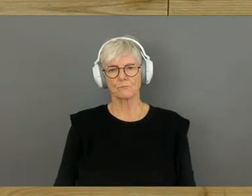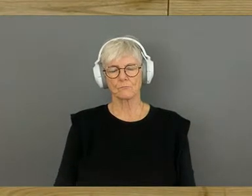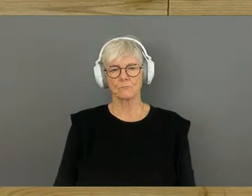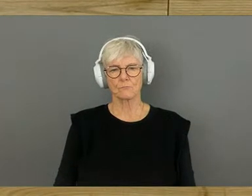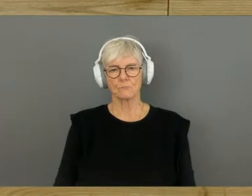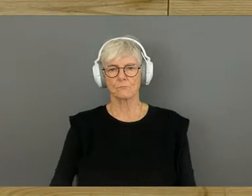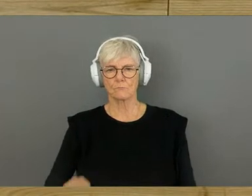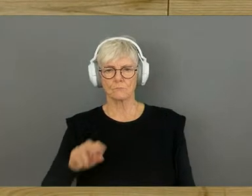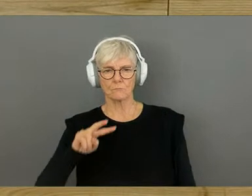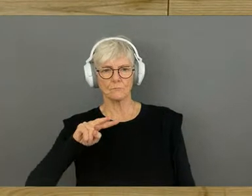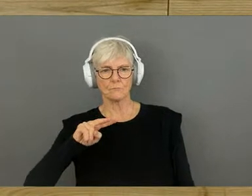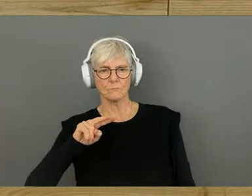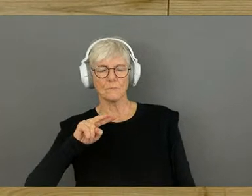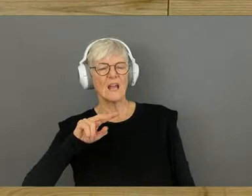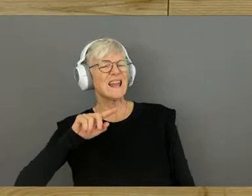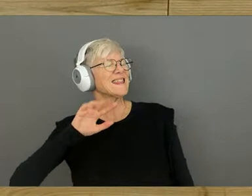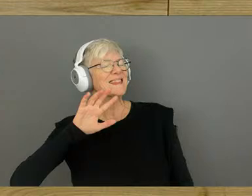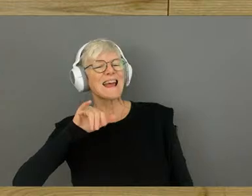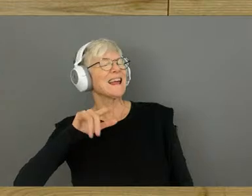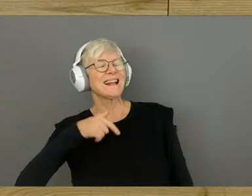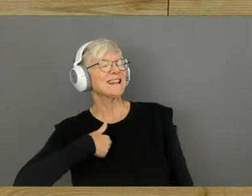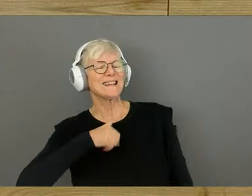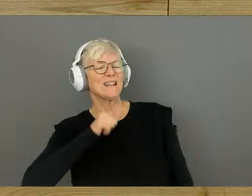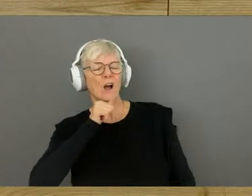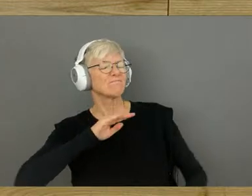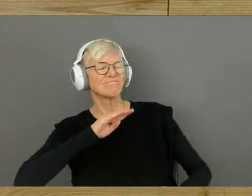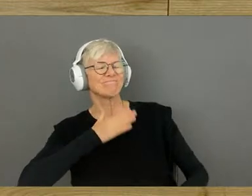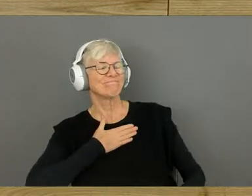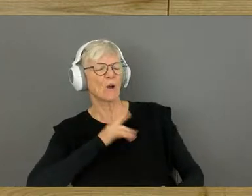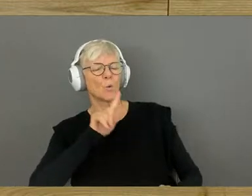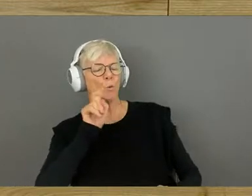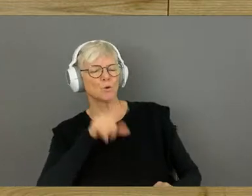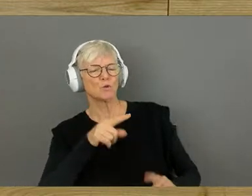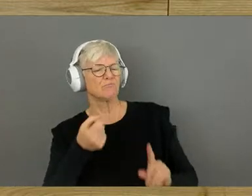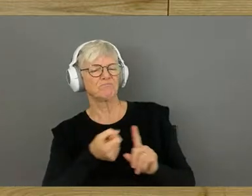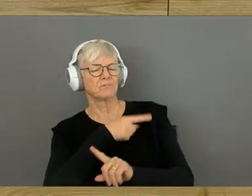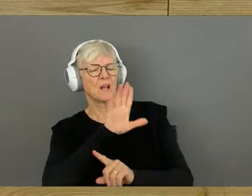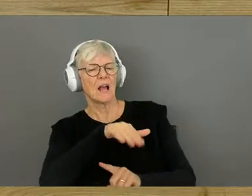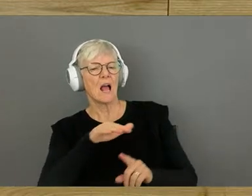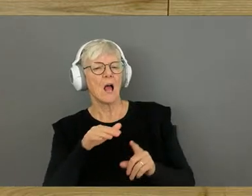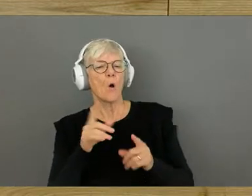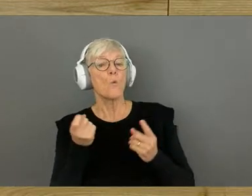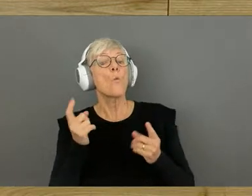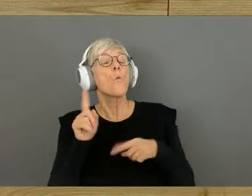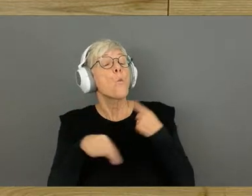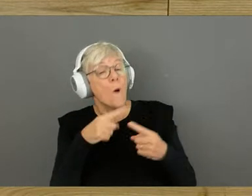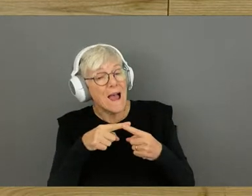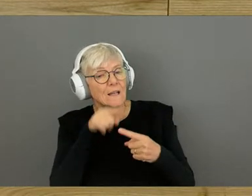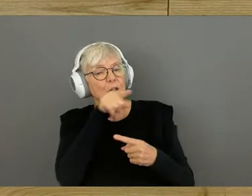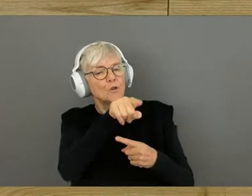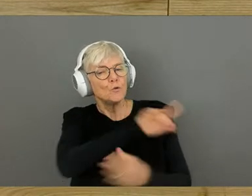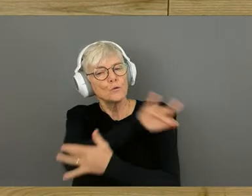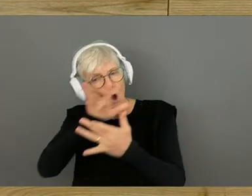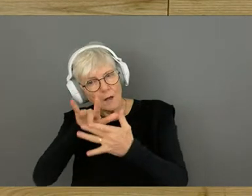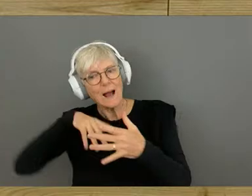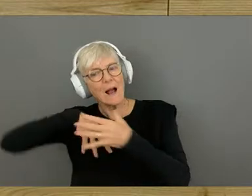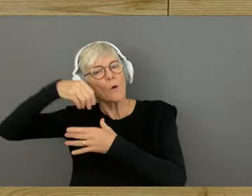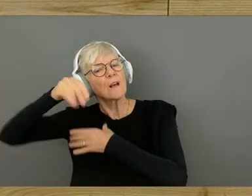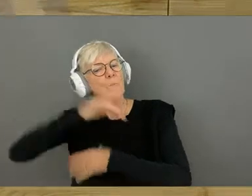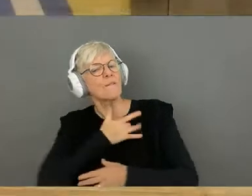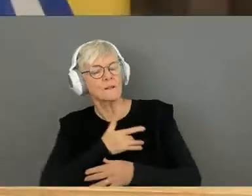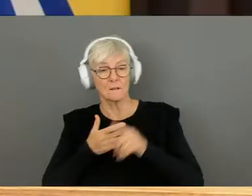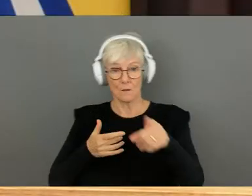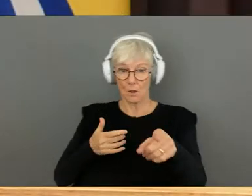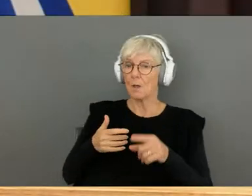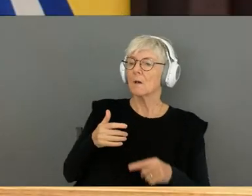answered my question. I mean, when were additional out-of-province resources engaged then? We would have felt we had enough resources